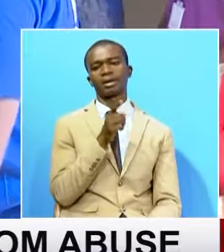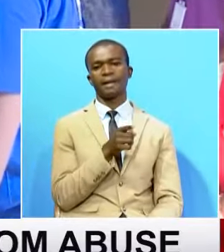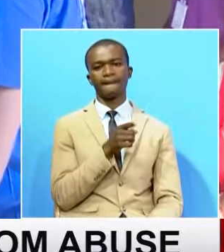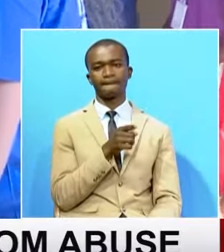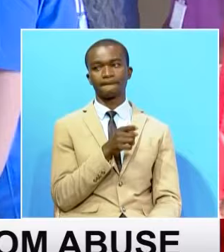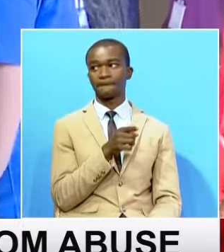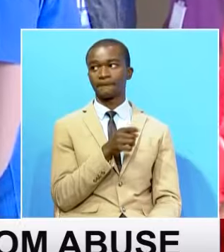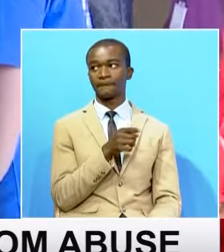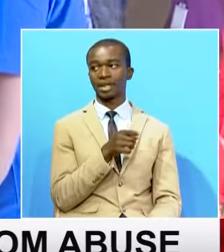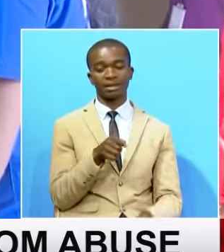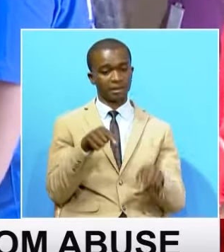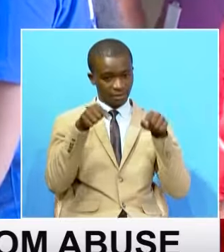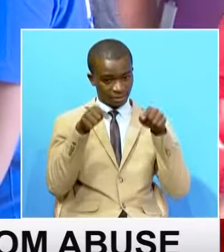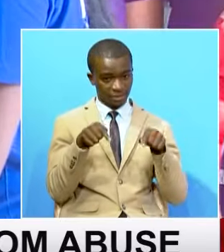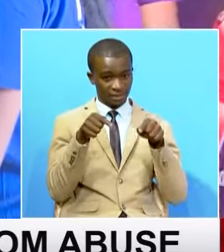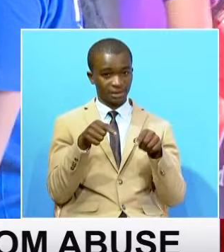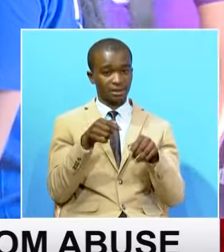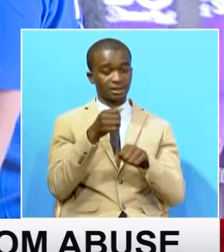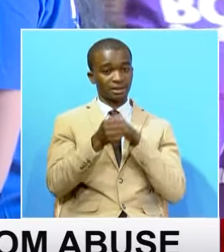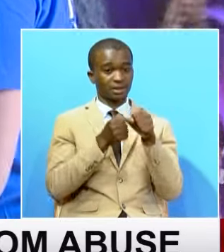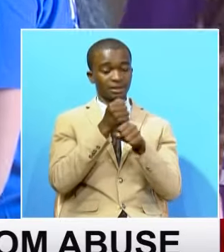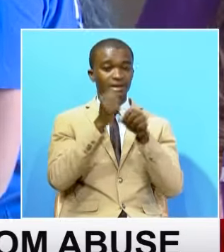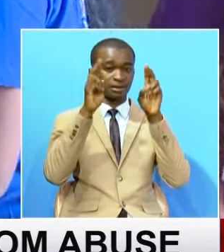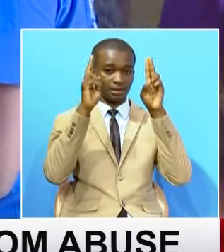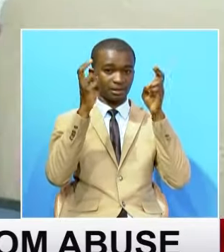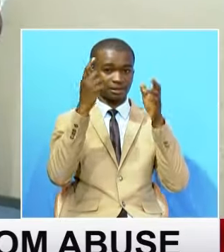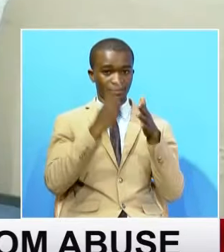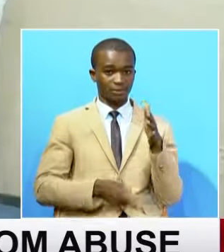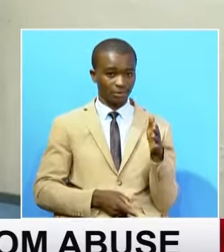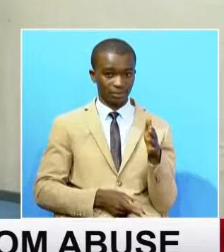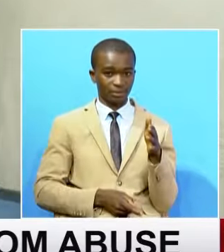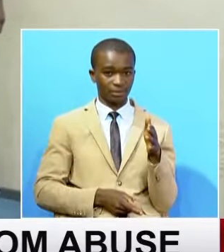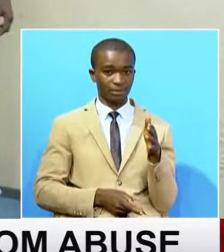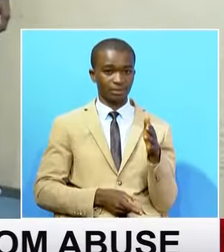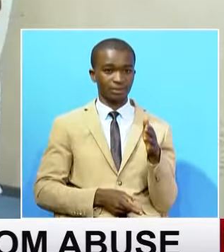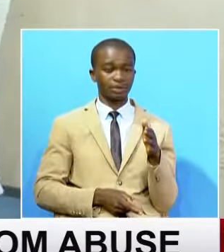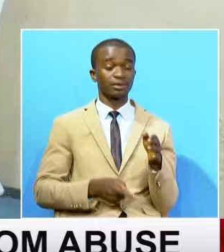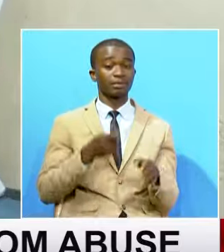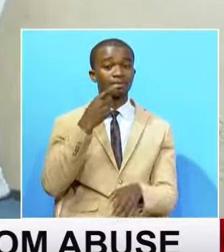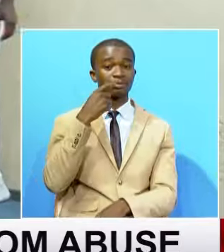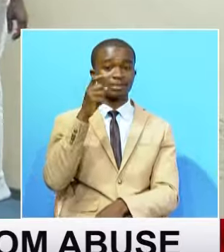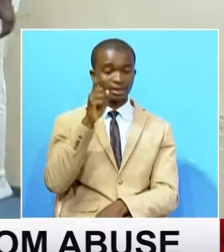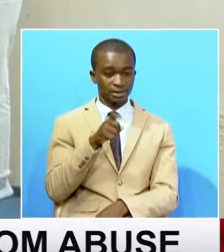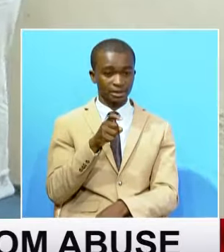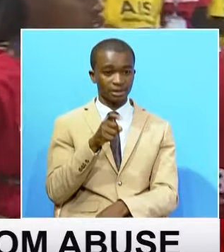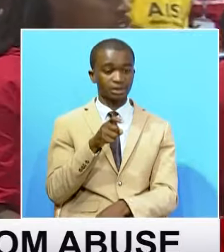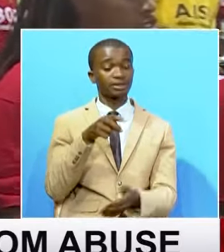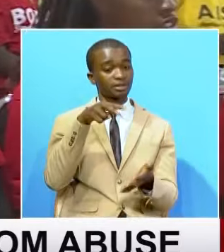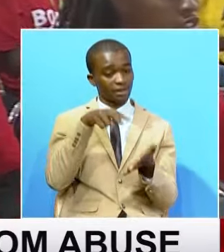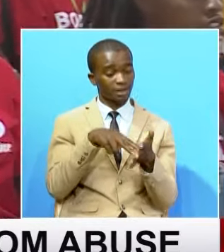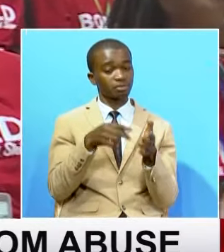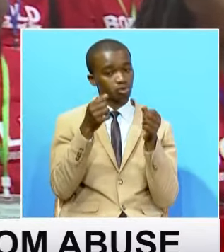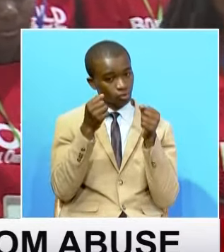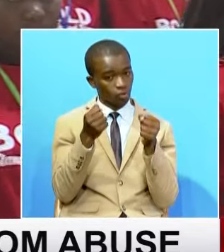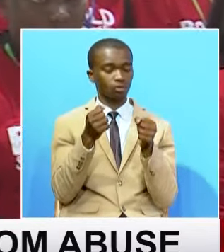year's Be That Girl conference was being held under the theme Arise, Brave and Bold. Audrey Kalenga,